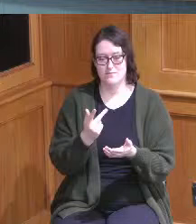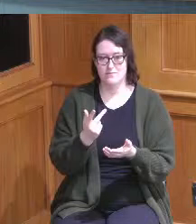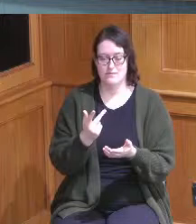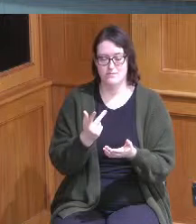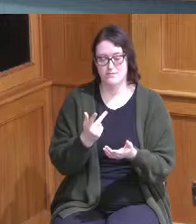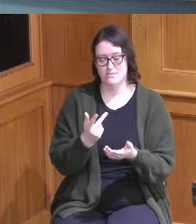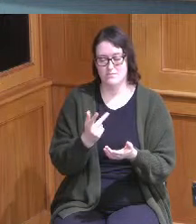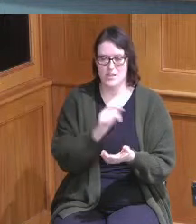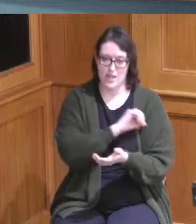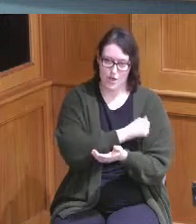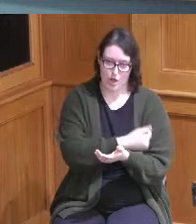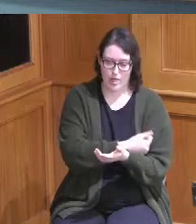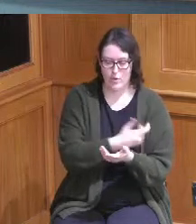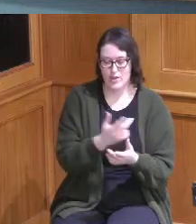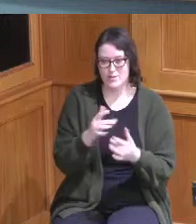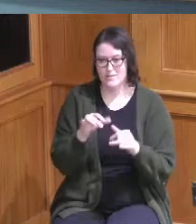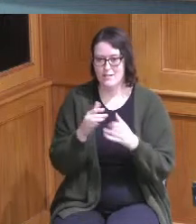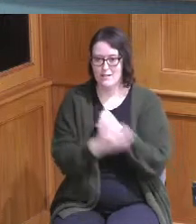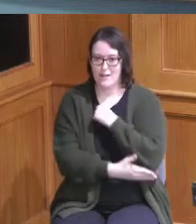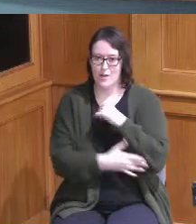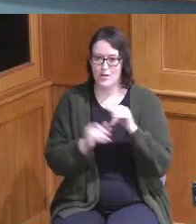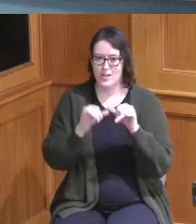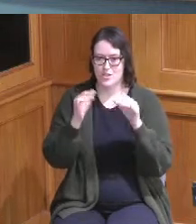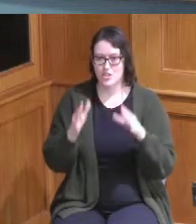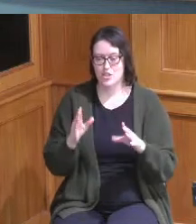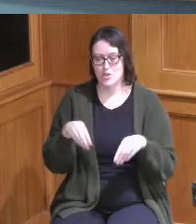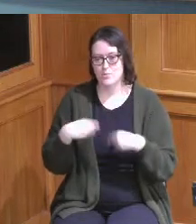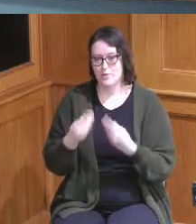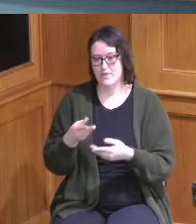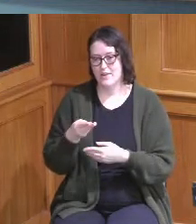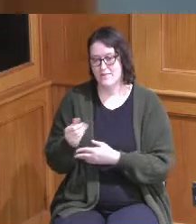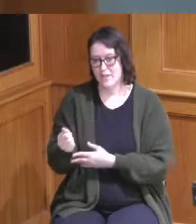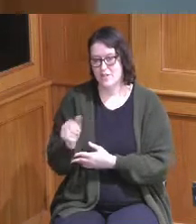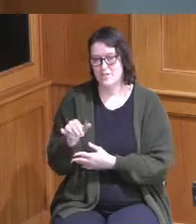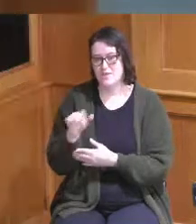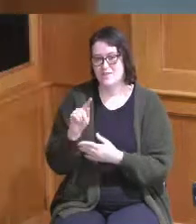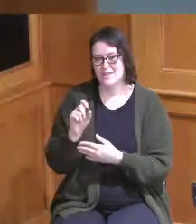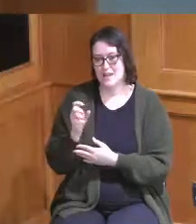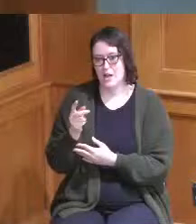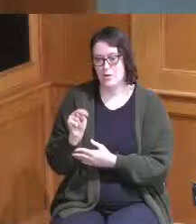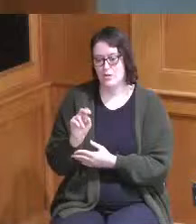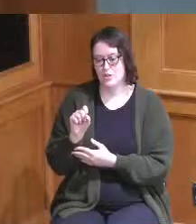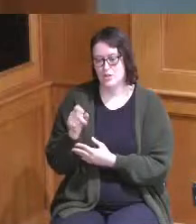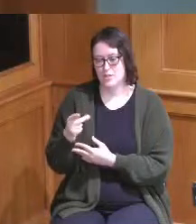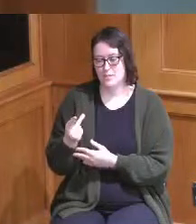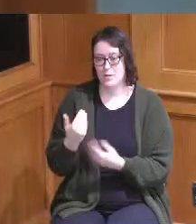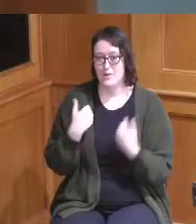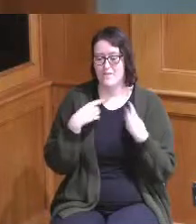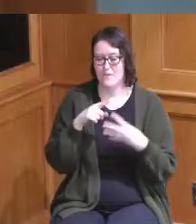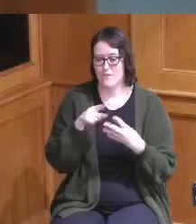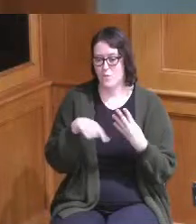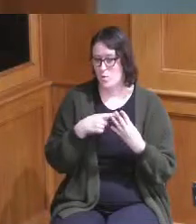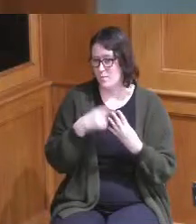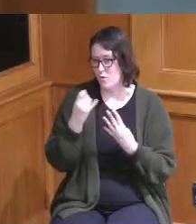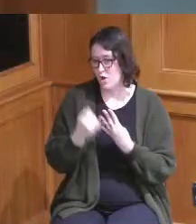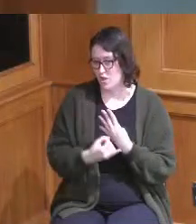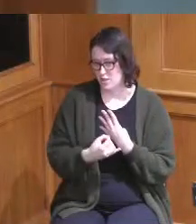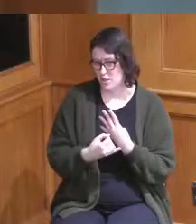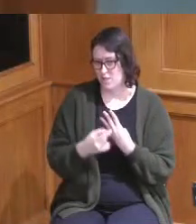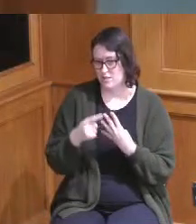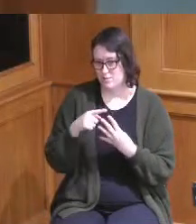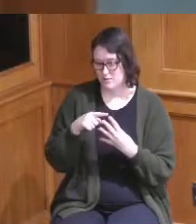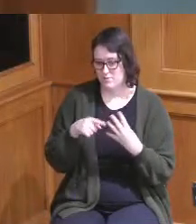and authorizing the county engineer to provide funds for the township. We have 4 projects this year,